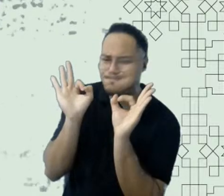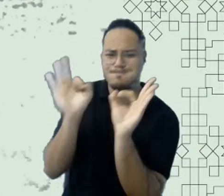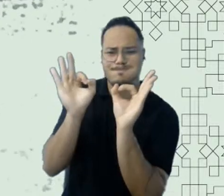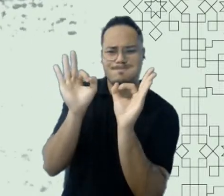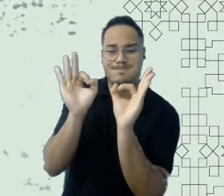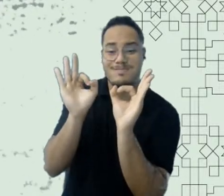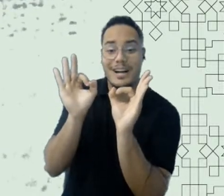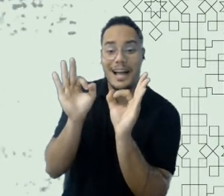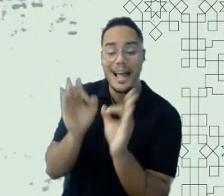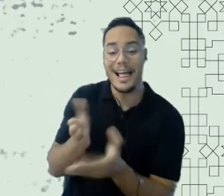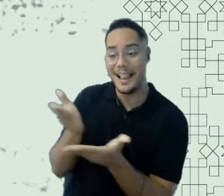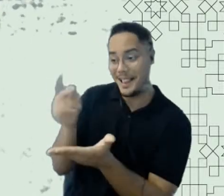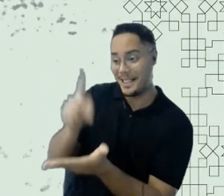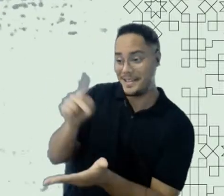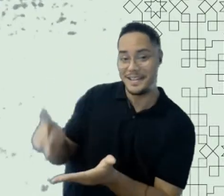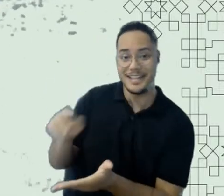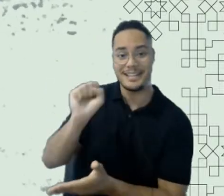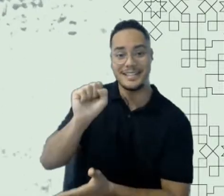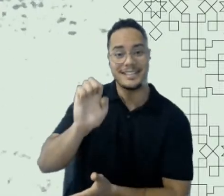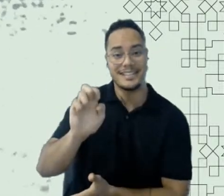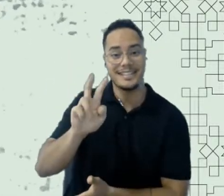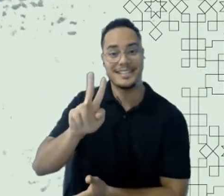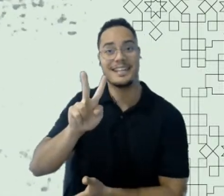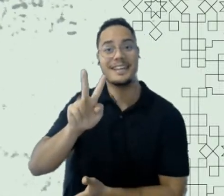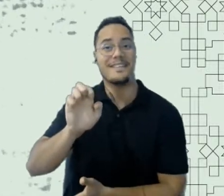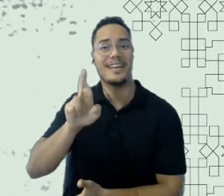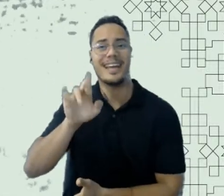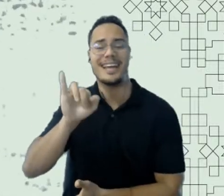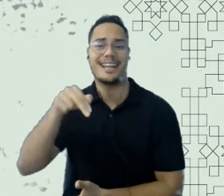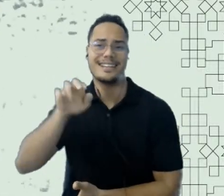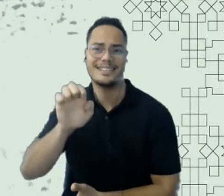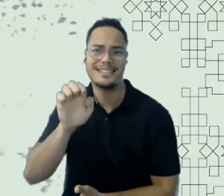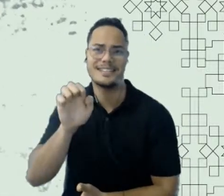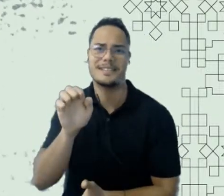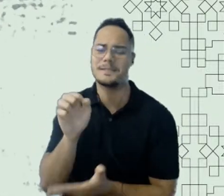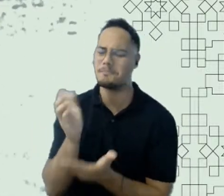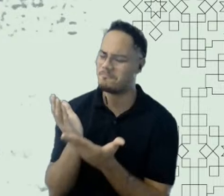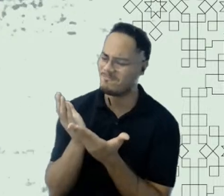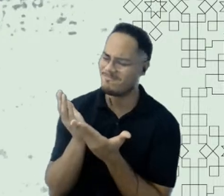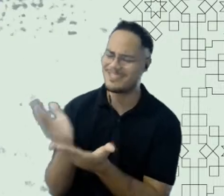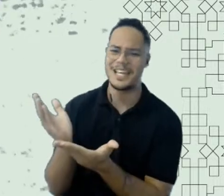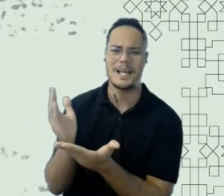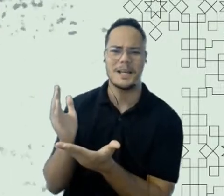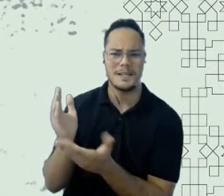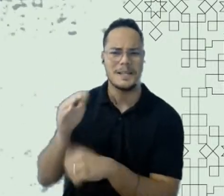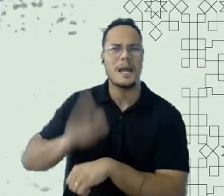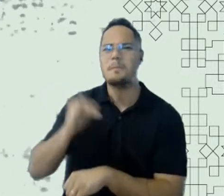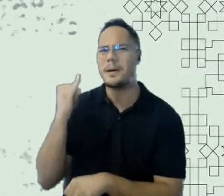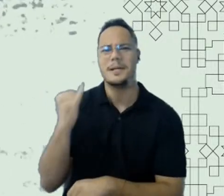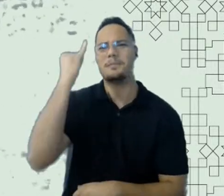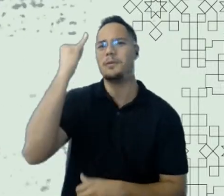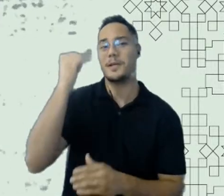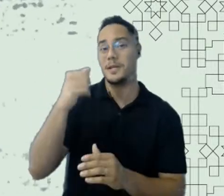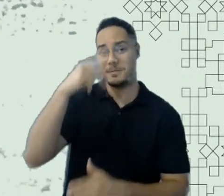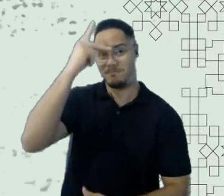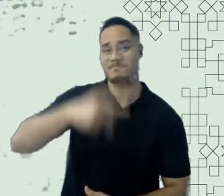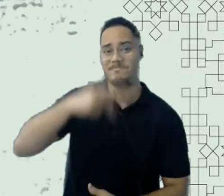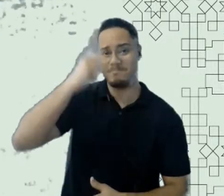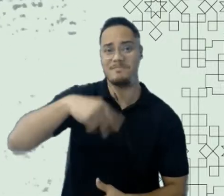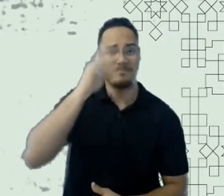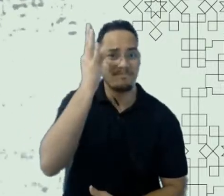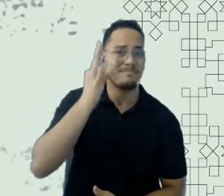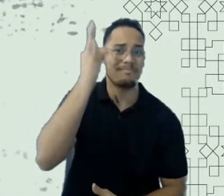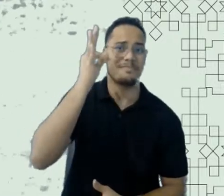probably the most important source of my thesis. So I wouldn't have a thesis without her work, and that's why I'm